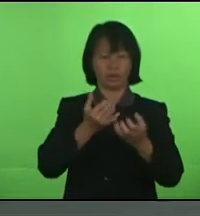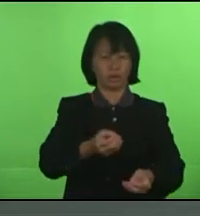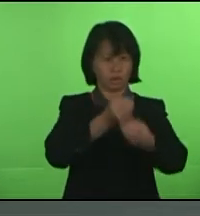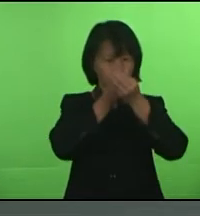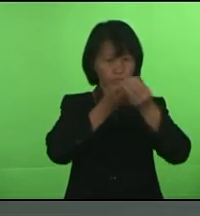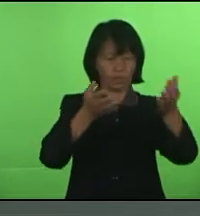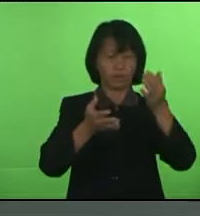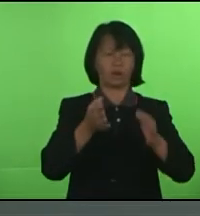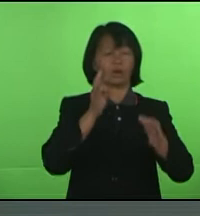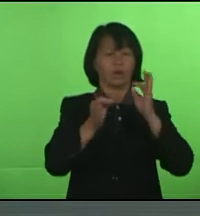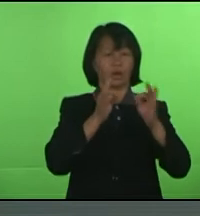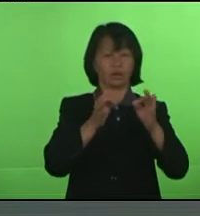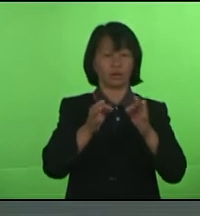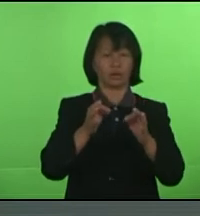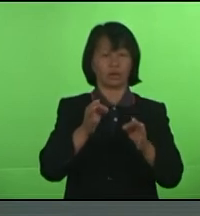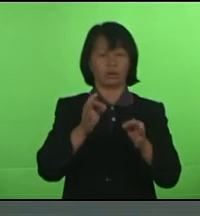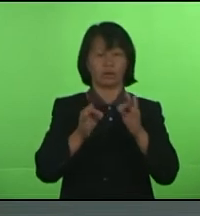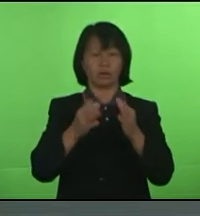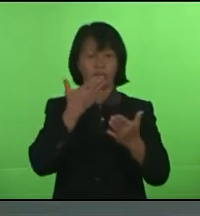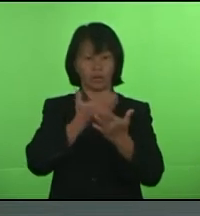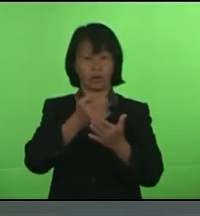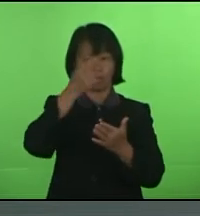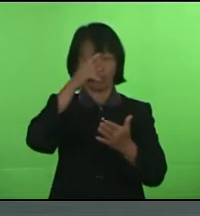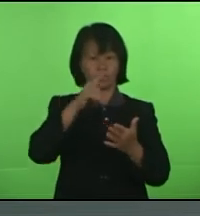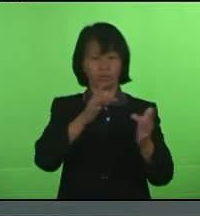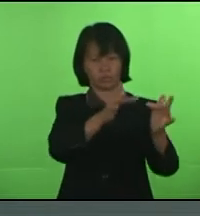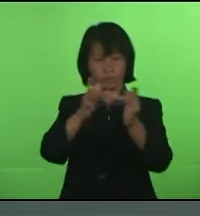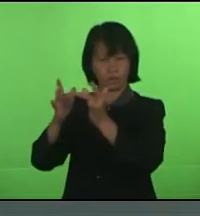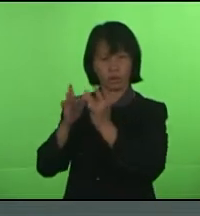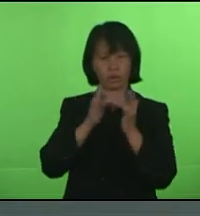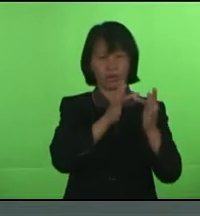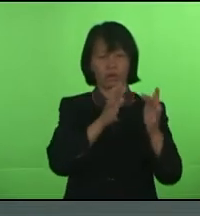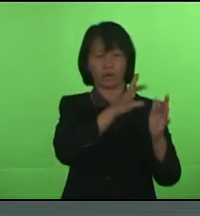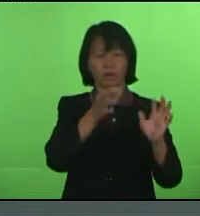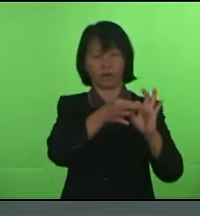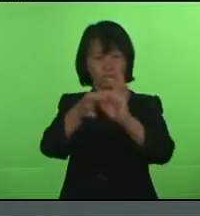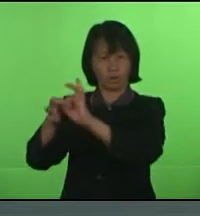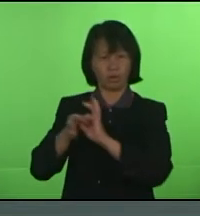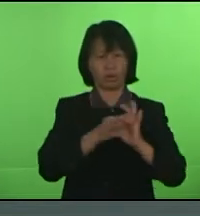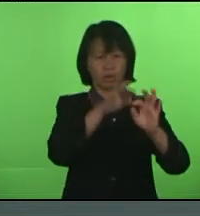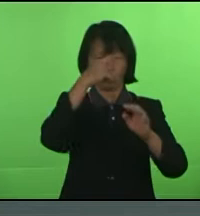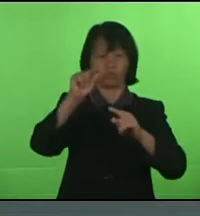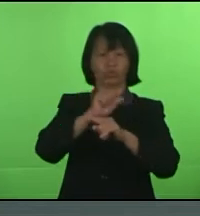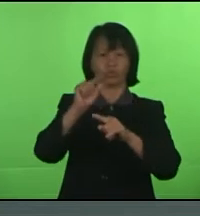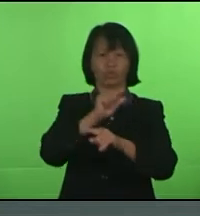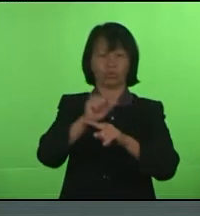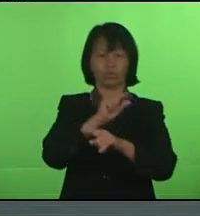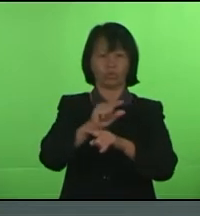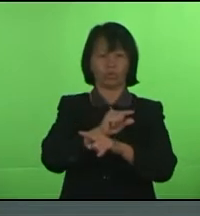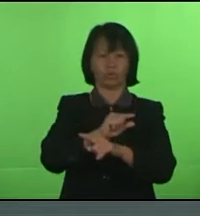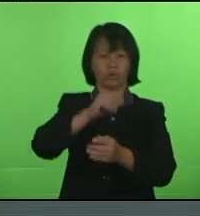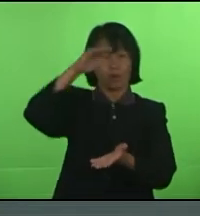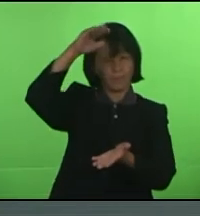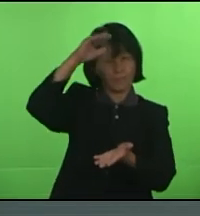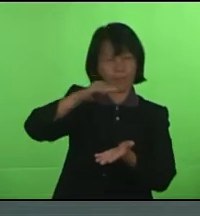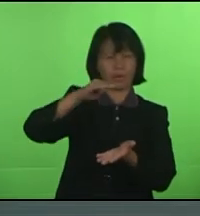say, I think, effective tool for collaboration and cooperation to be used, to be